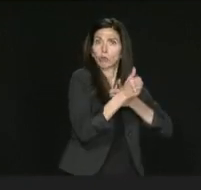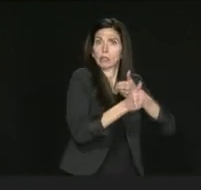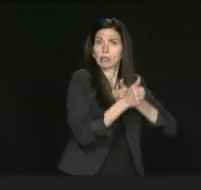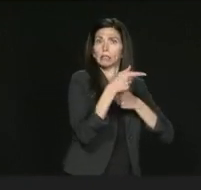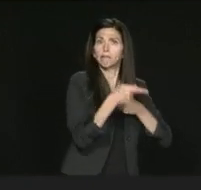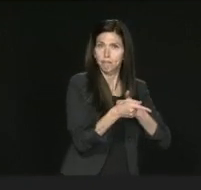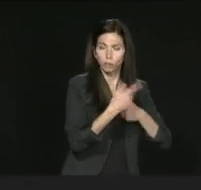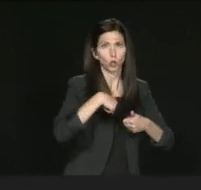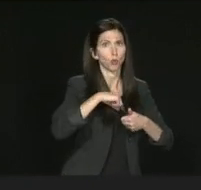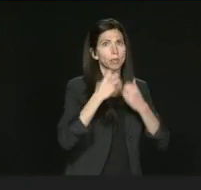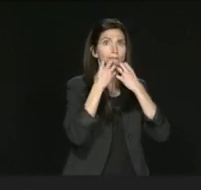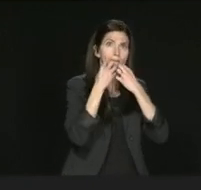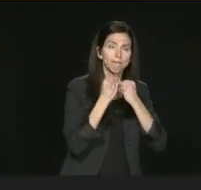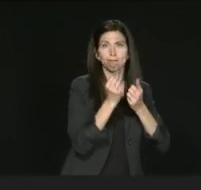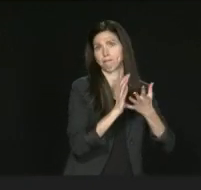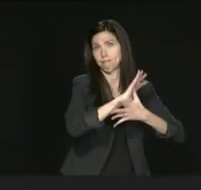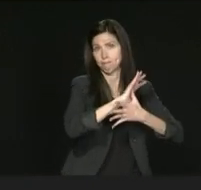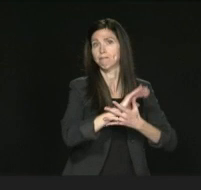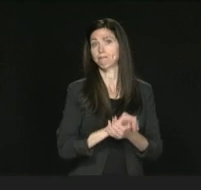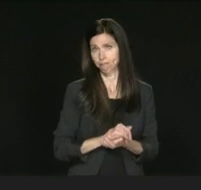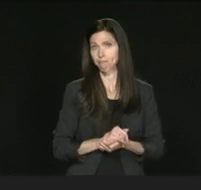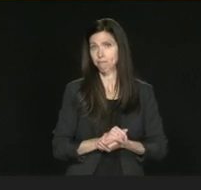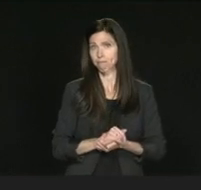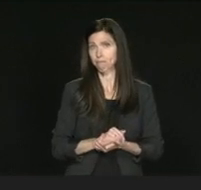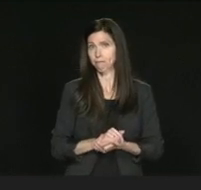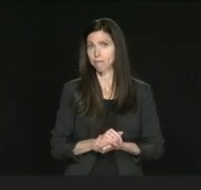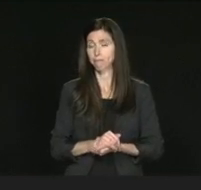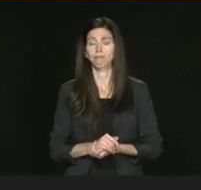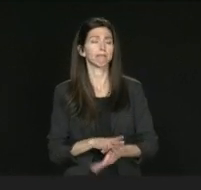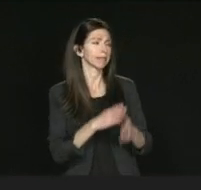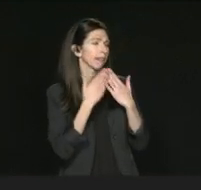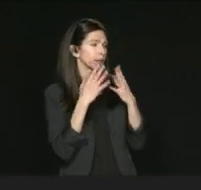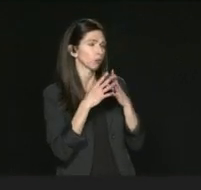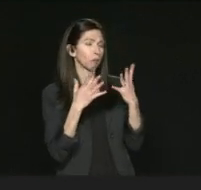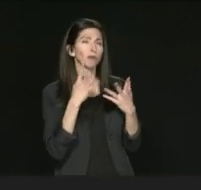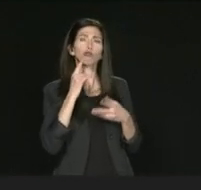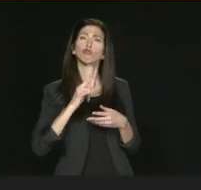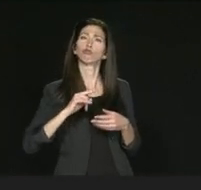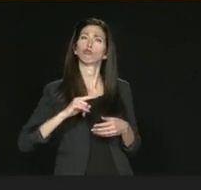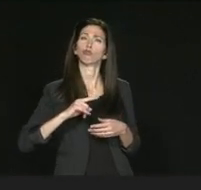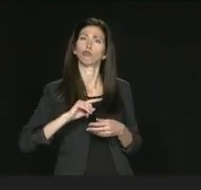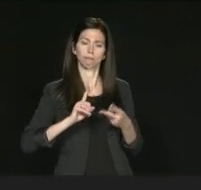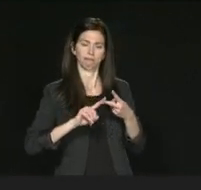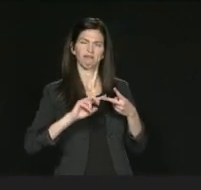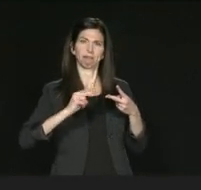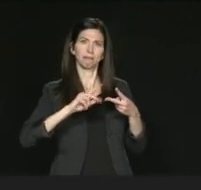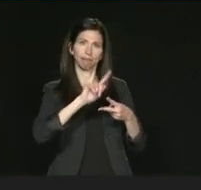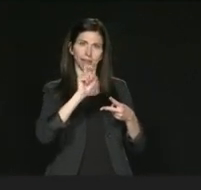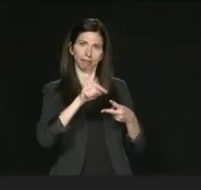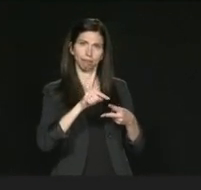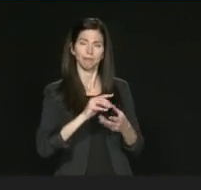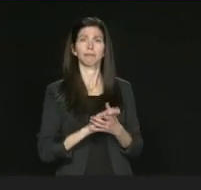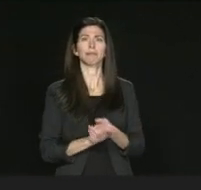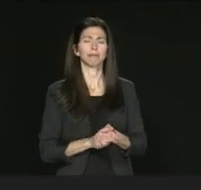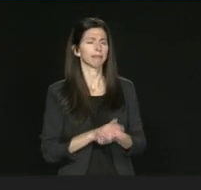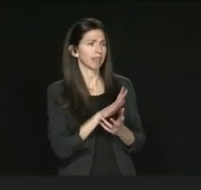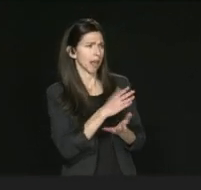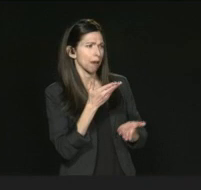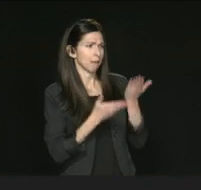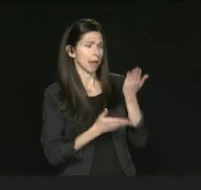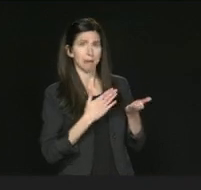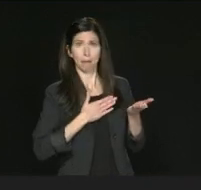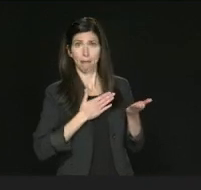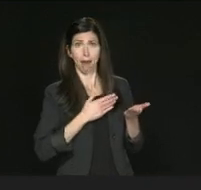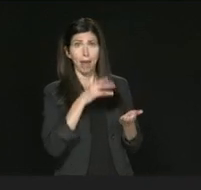Follow up. Thank you very much. And just as a follow-up on another matter, I apologize if my pronunciation is off on this, but I'm wondering if